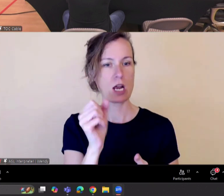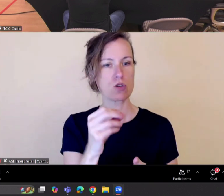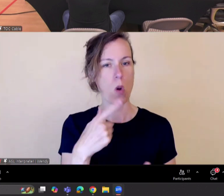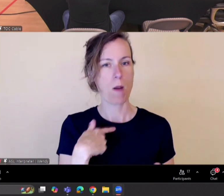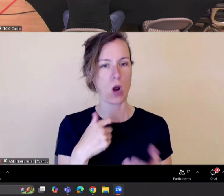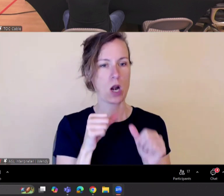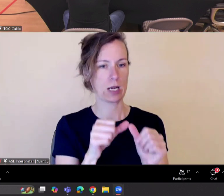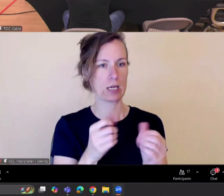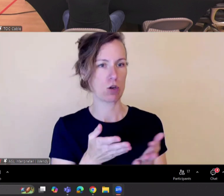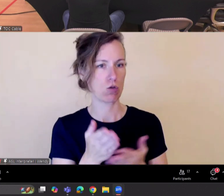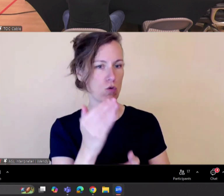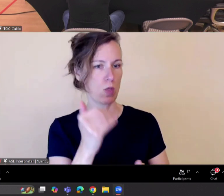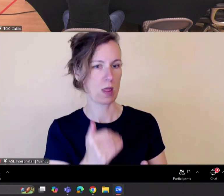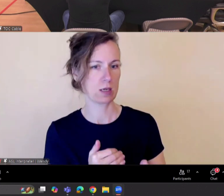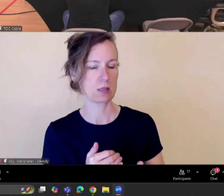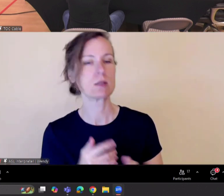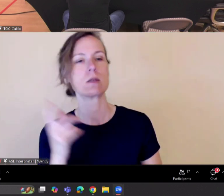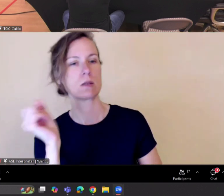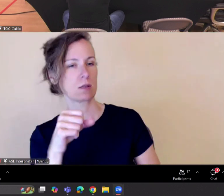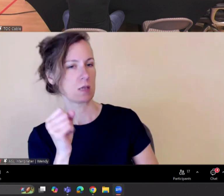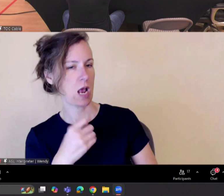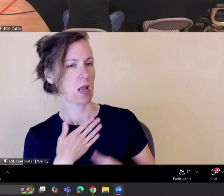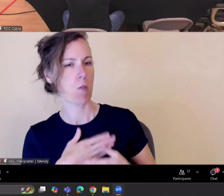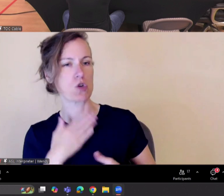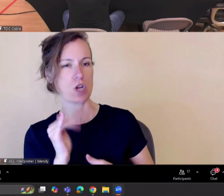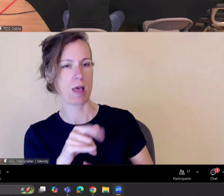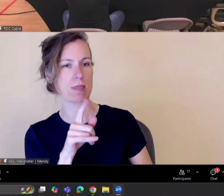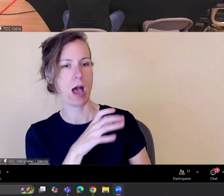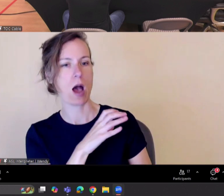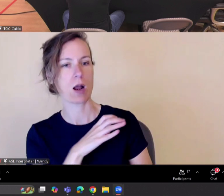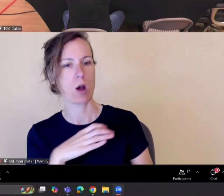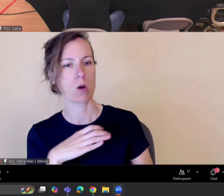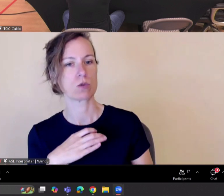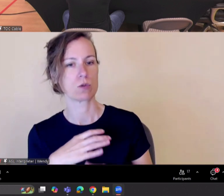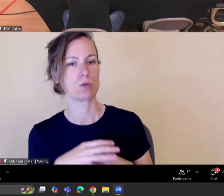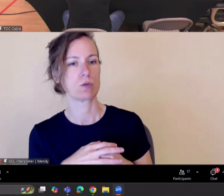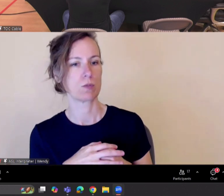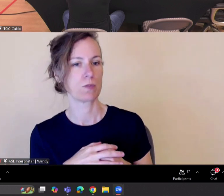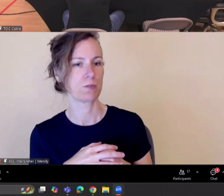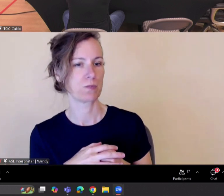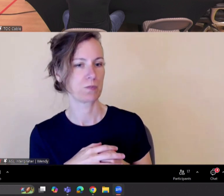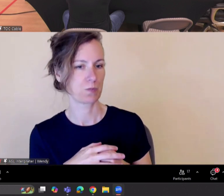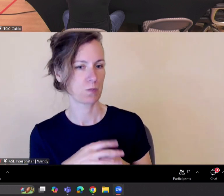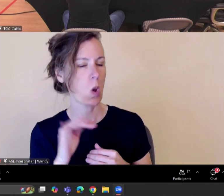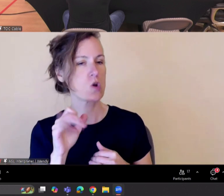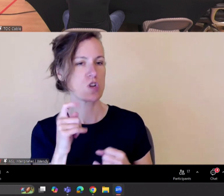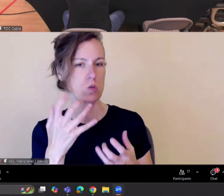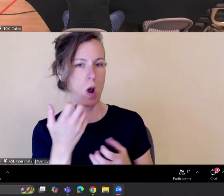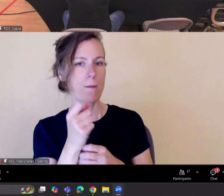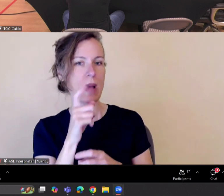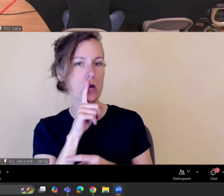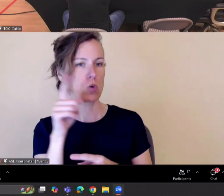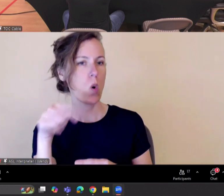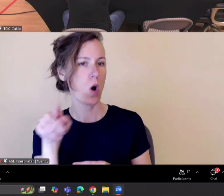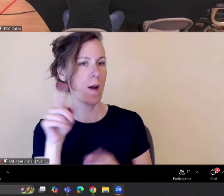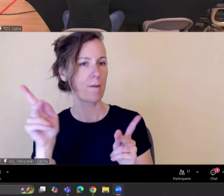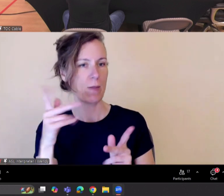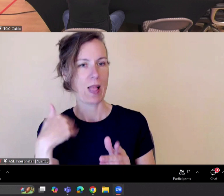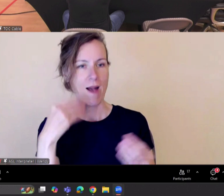Yeah. We're just trying to make sure that your constituents are getting an informed answer. So we do appreciate